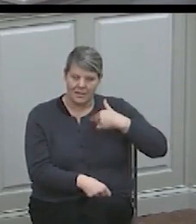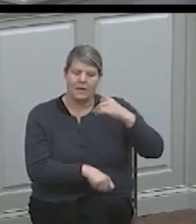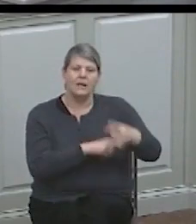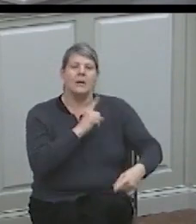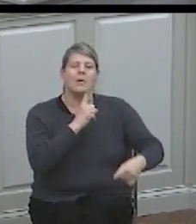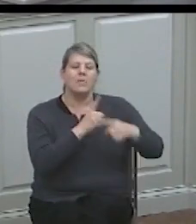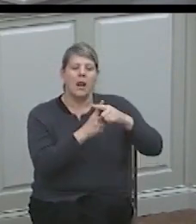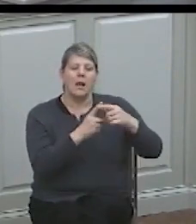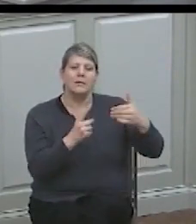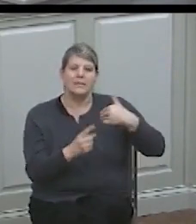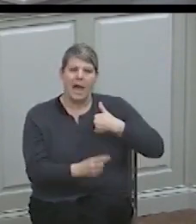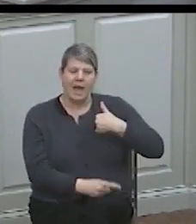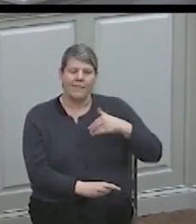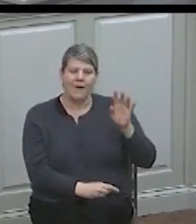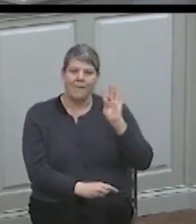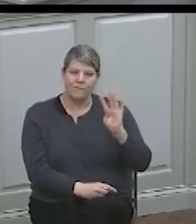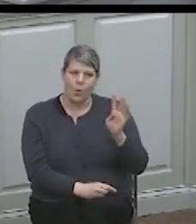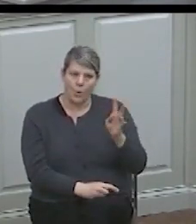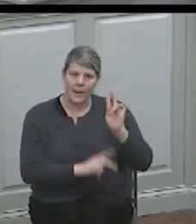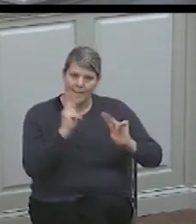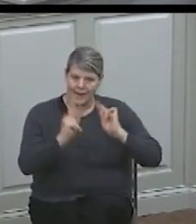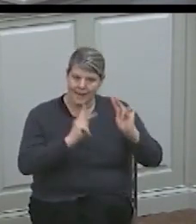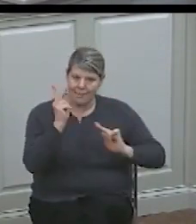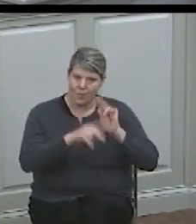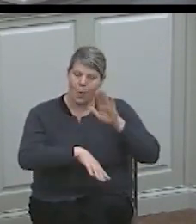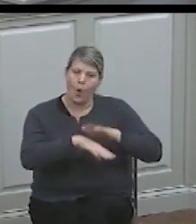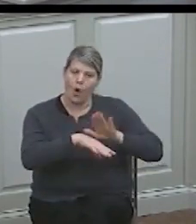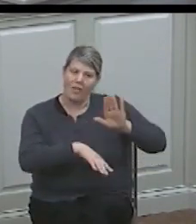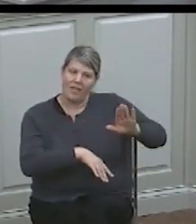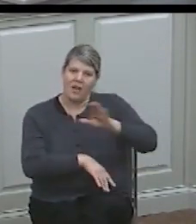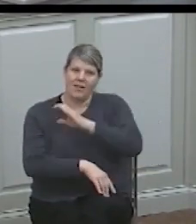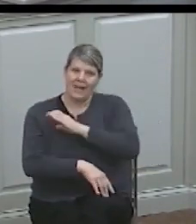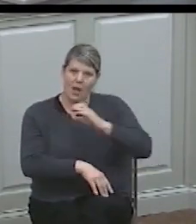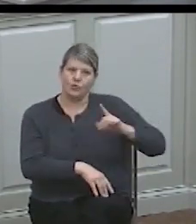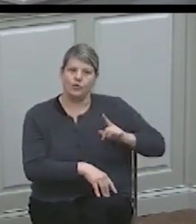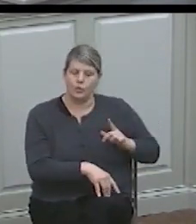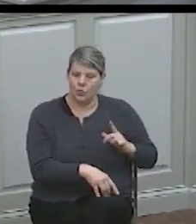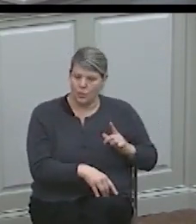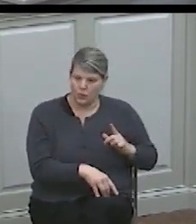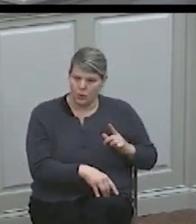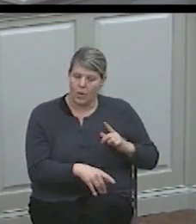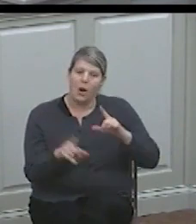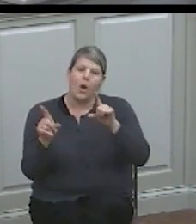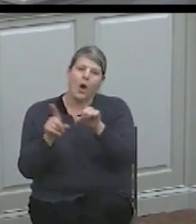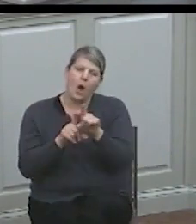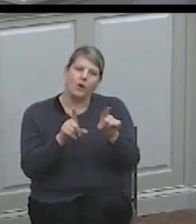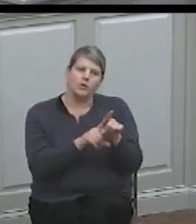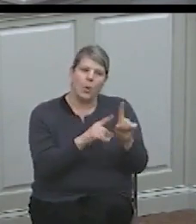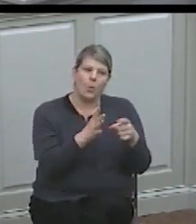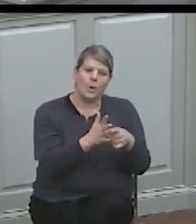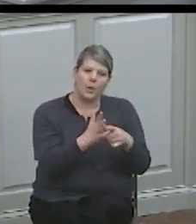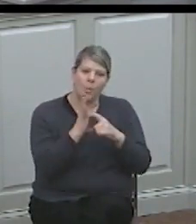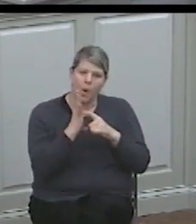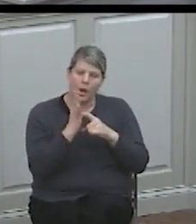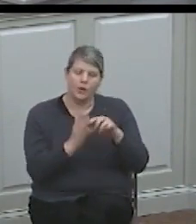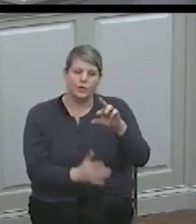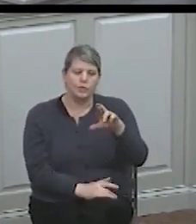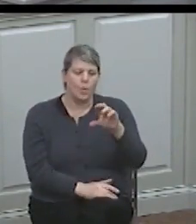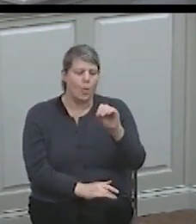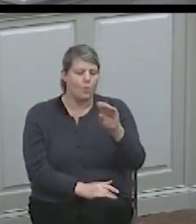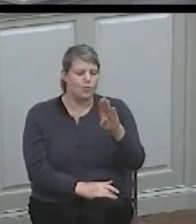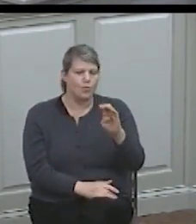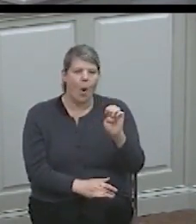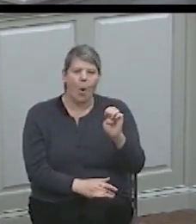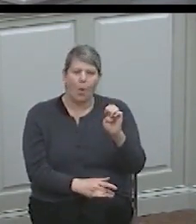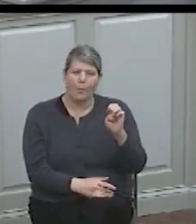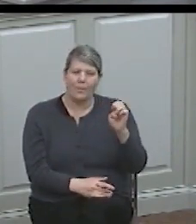council. 40 people on the council. And she, did you see the robe that she has to wear? No, I did not see the robe.